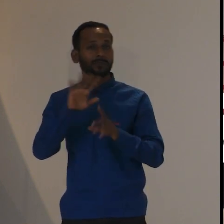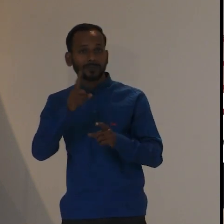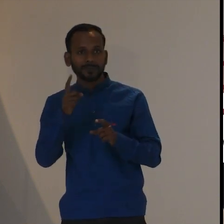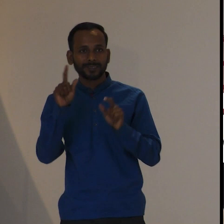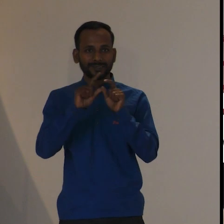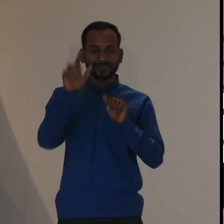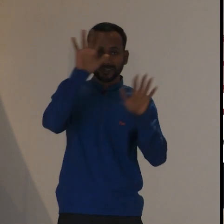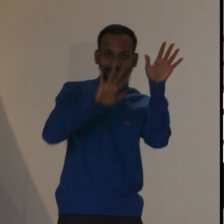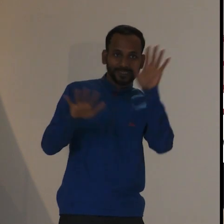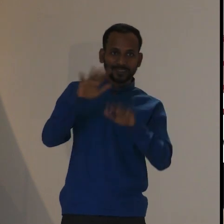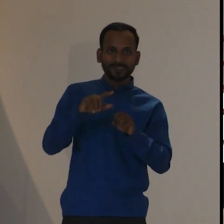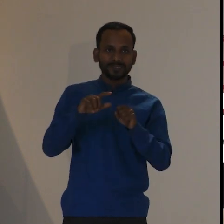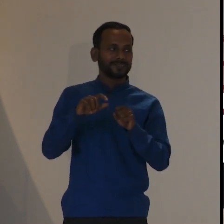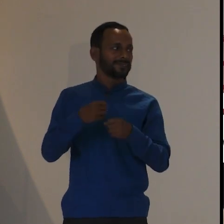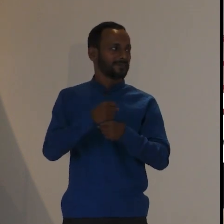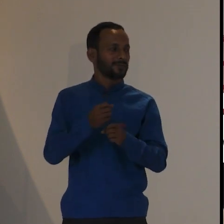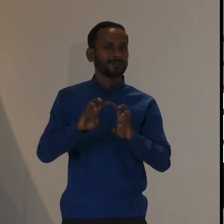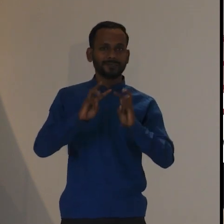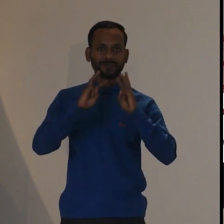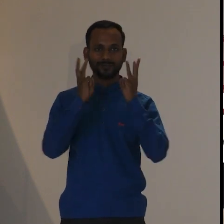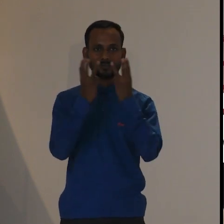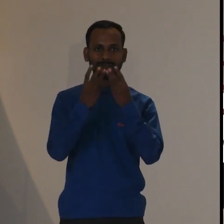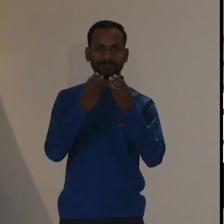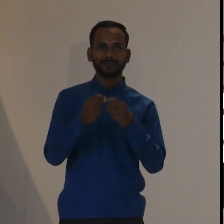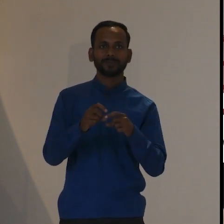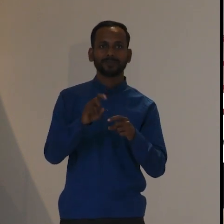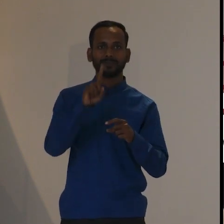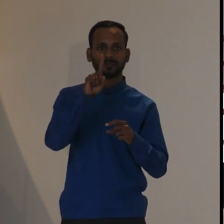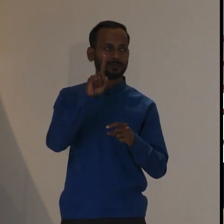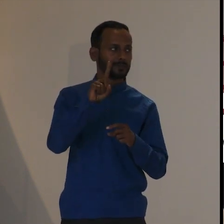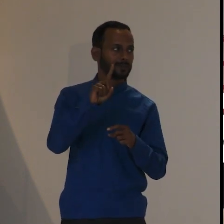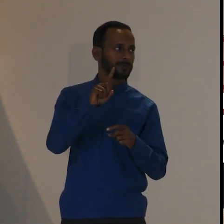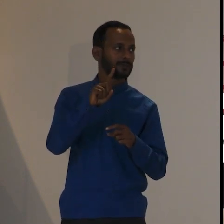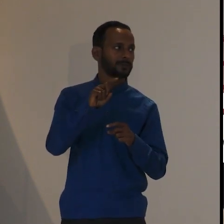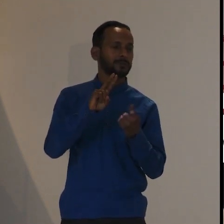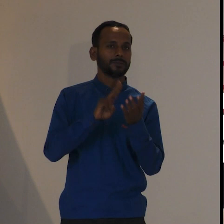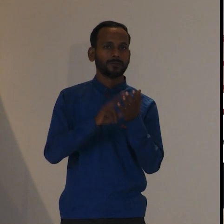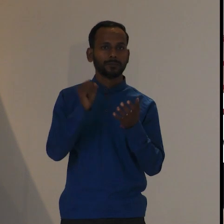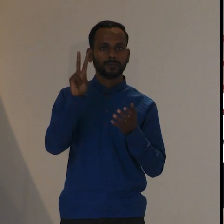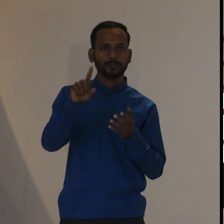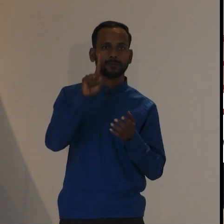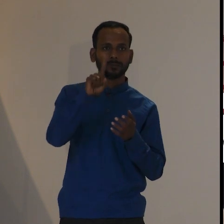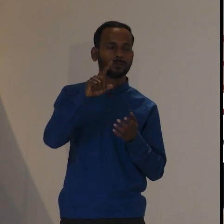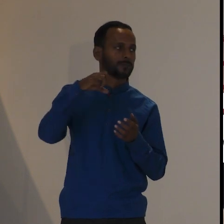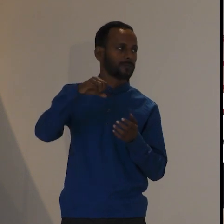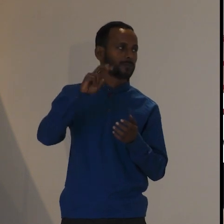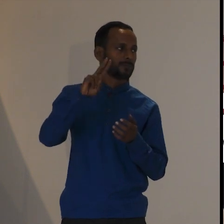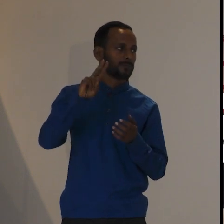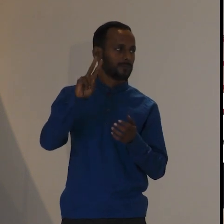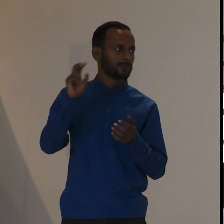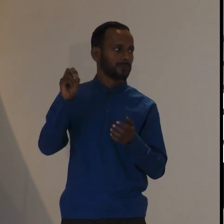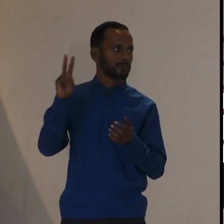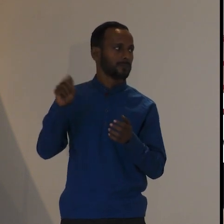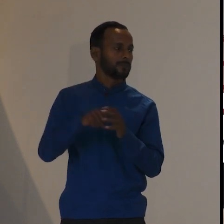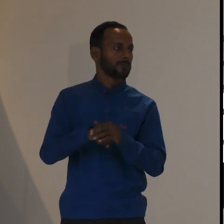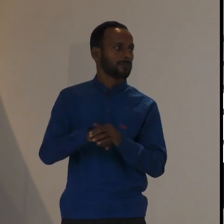animation workshop, which was held on November 5th, 2022. We had 12 new participants, which means 12